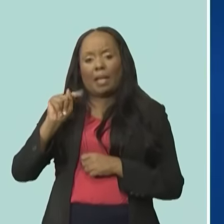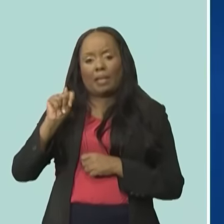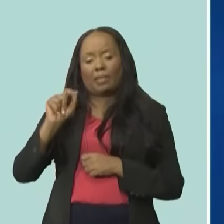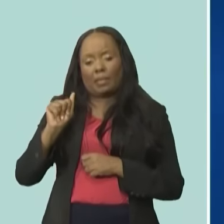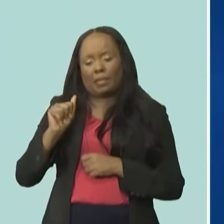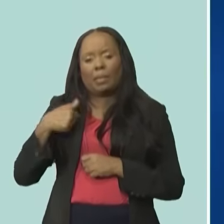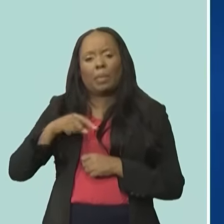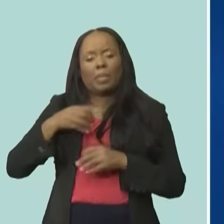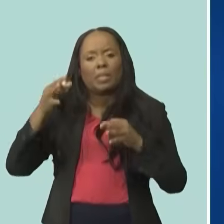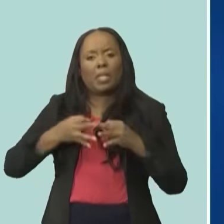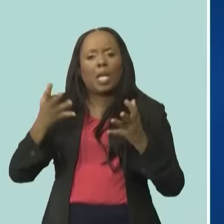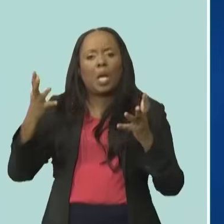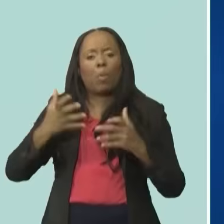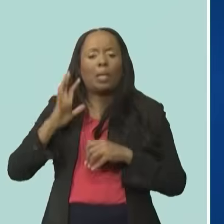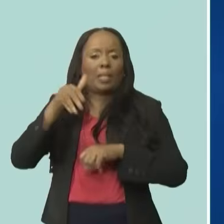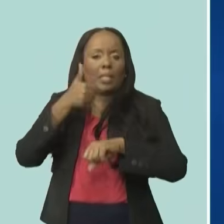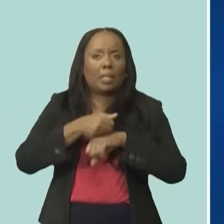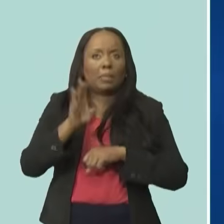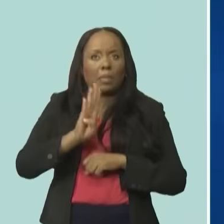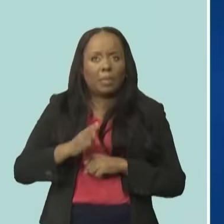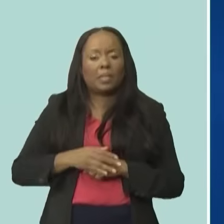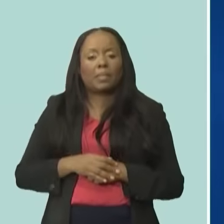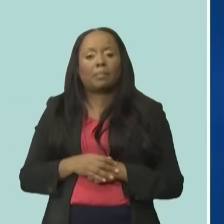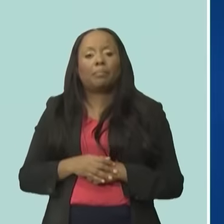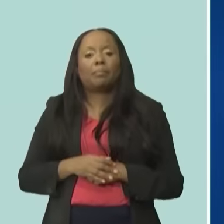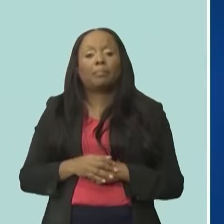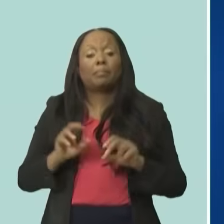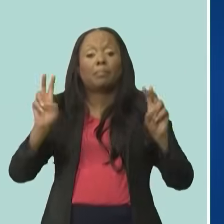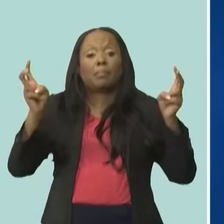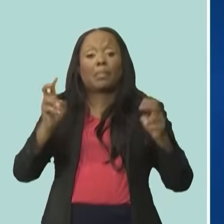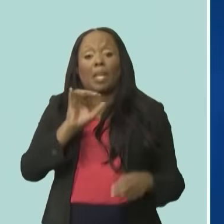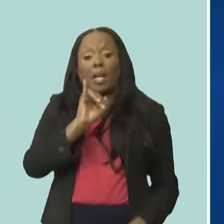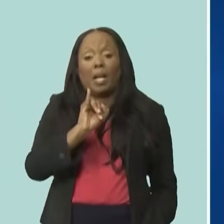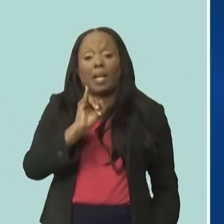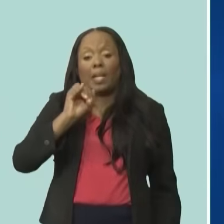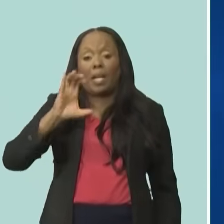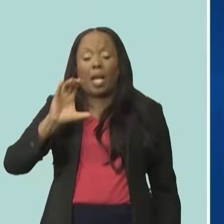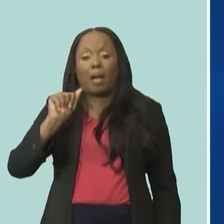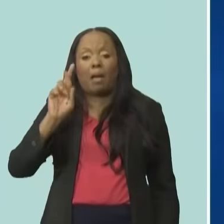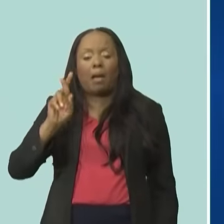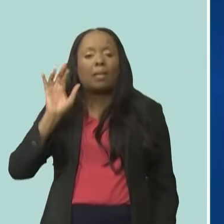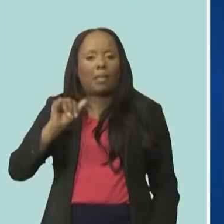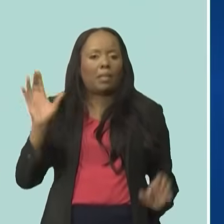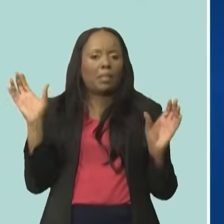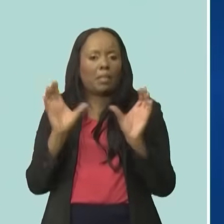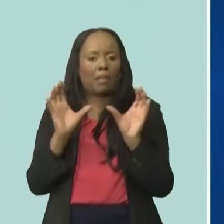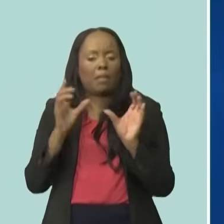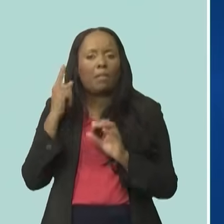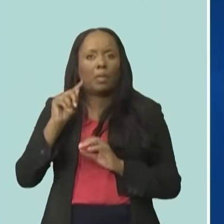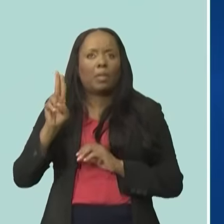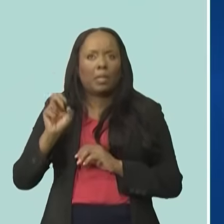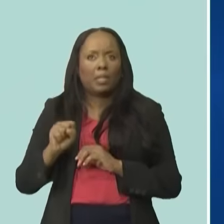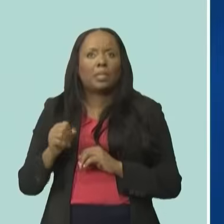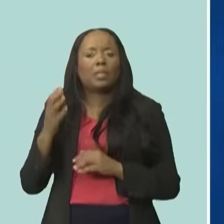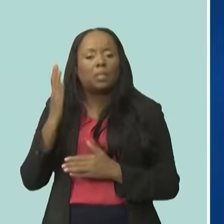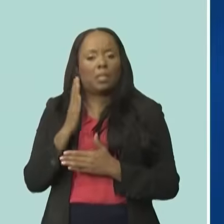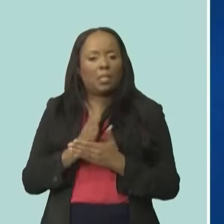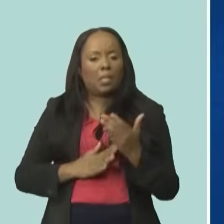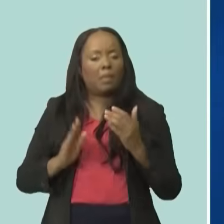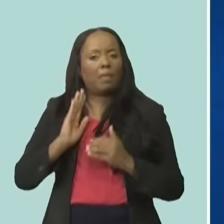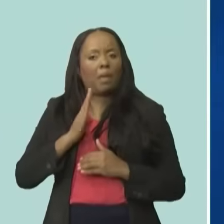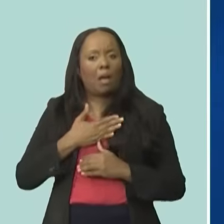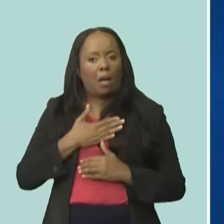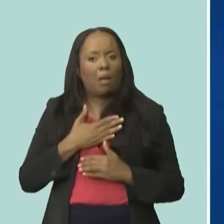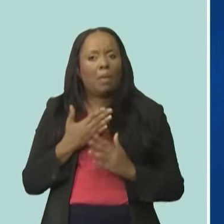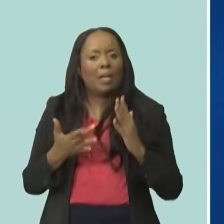have ICAR is a big certification unit in the U.S. Some of our technicians are already going through the ICAR certification,